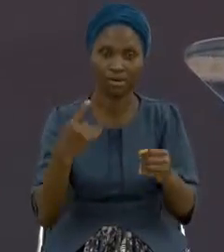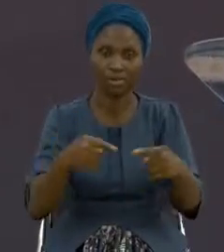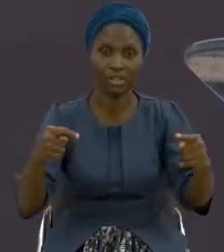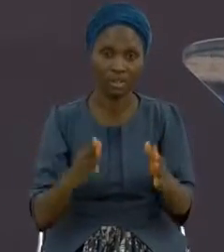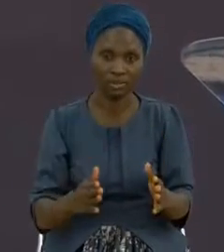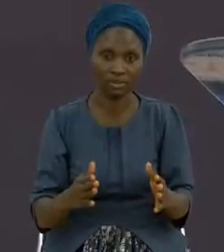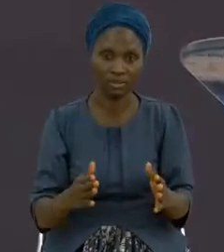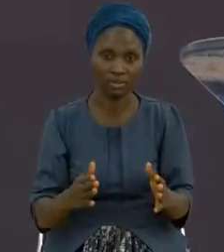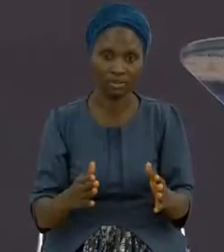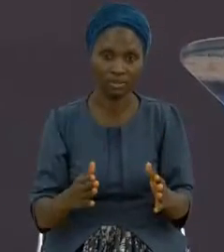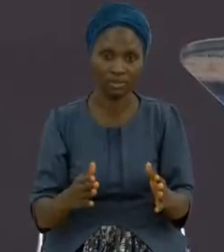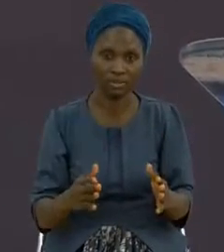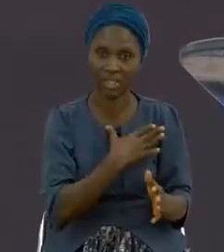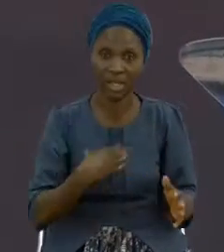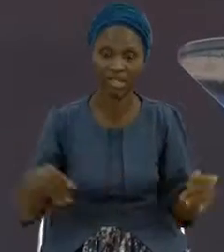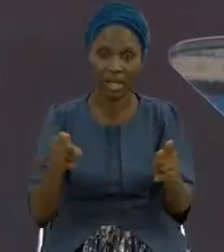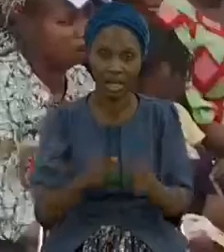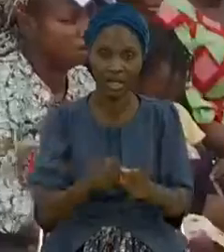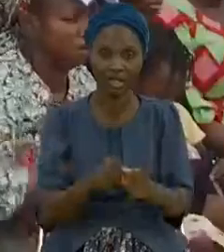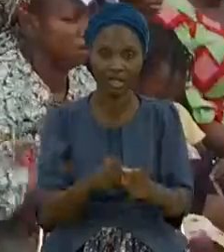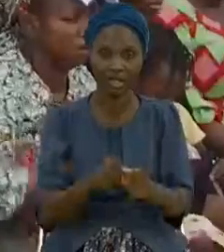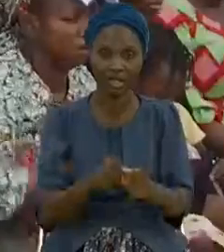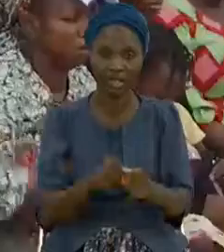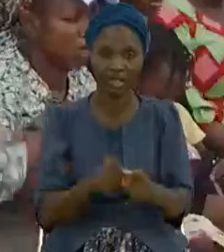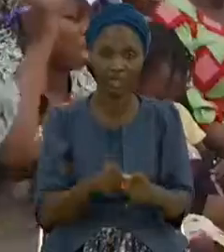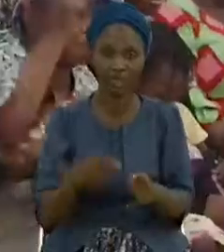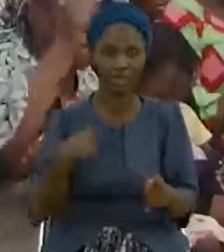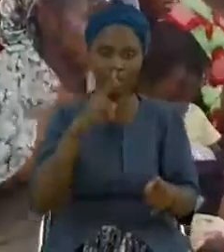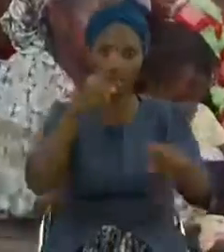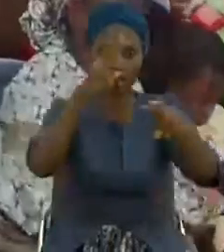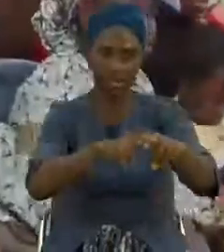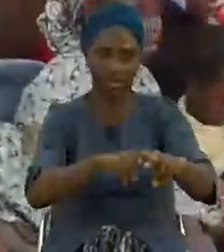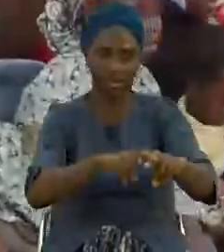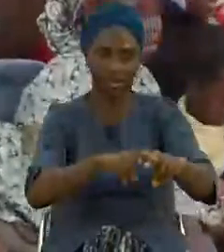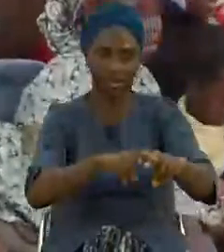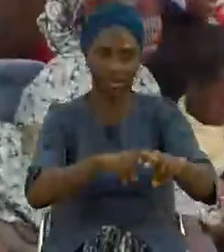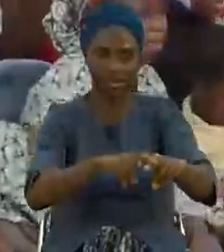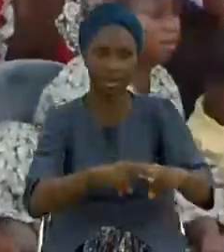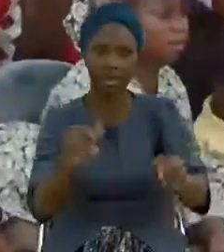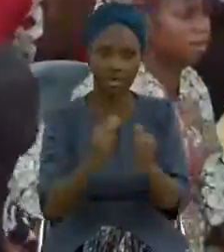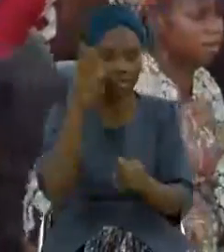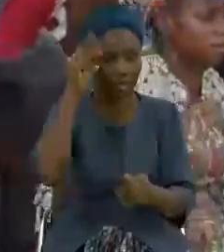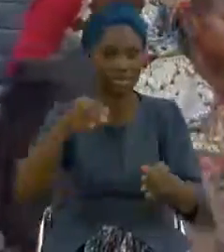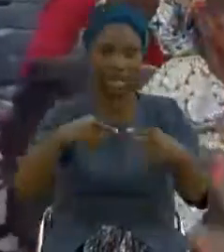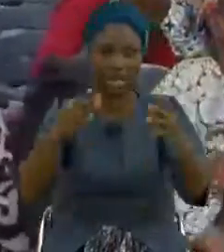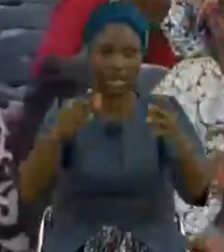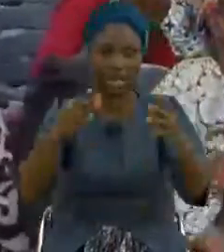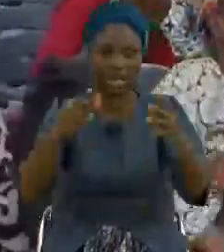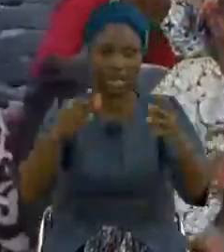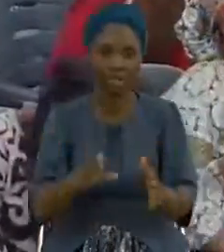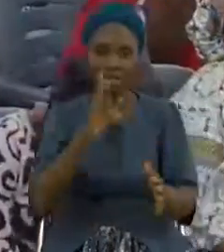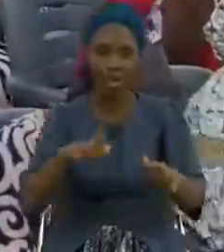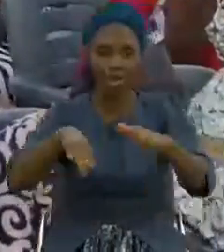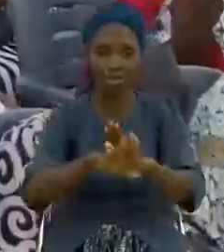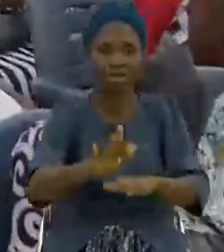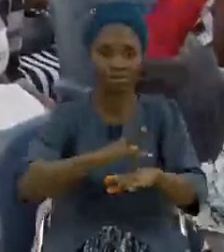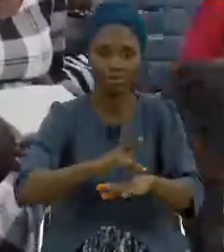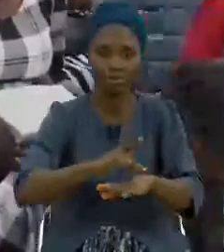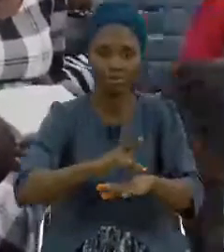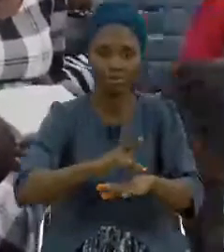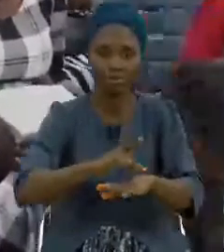him, enemies are under your feet. Verse 20, it